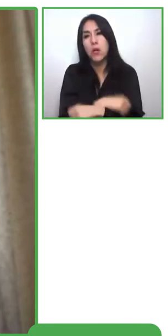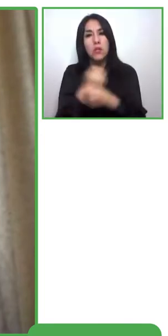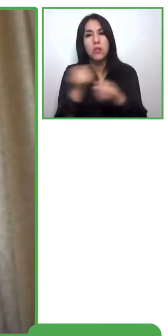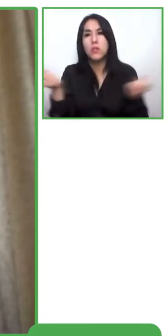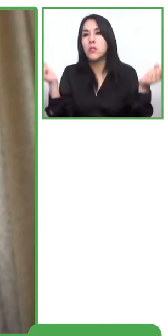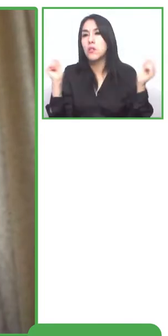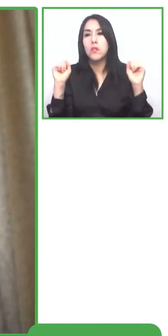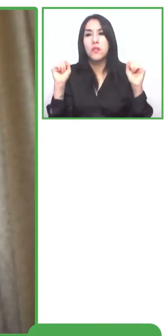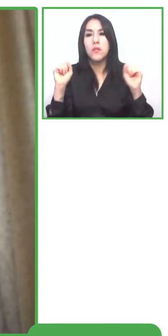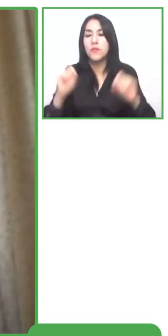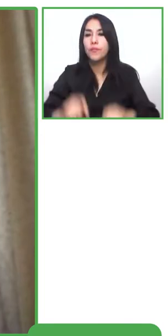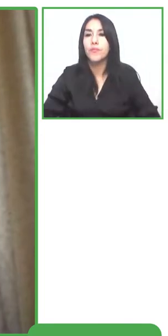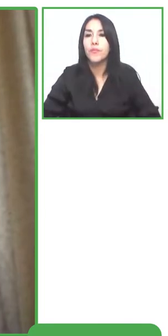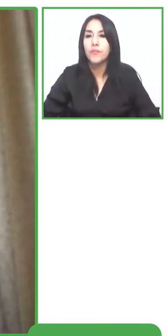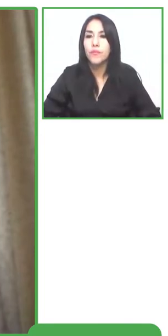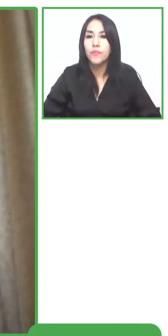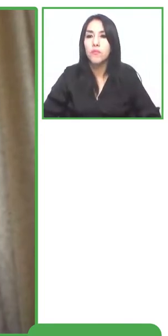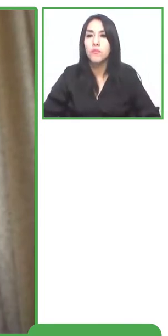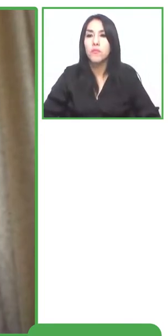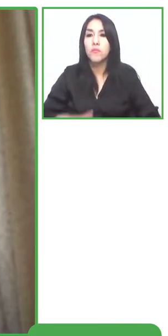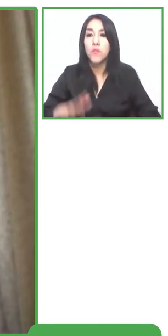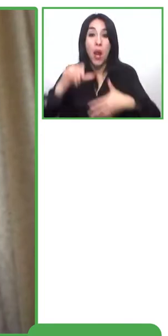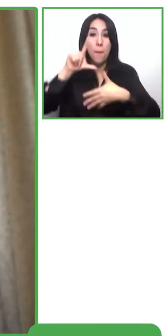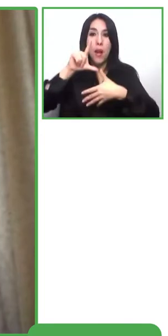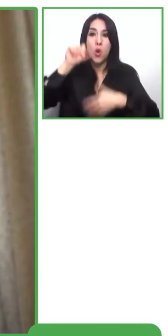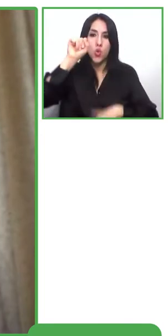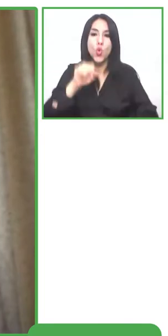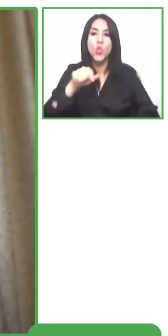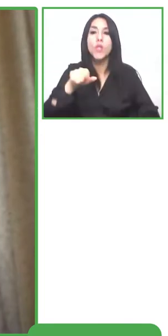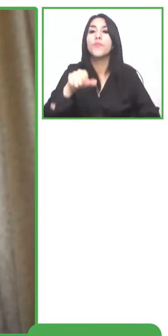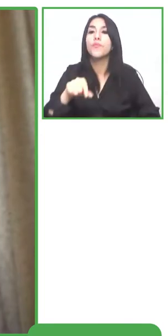Well, everything has allowed us to